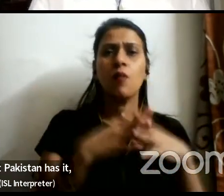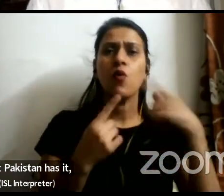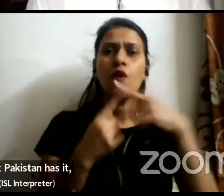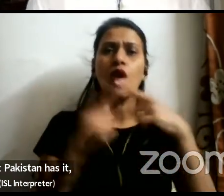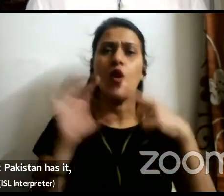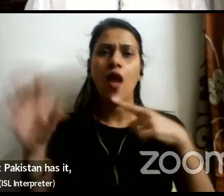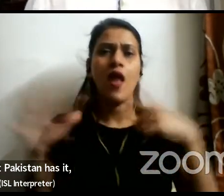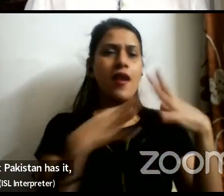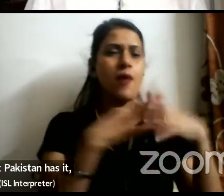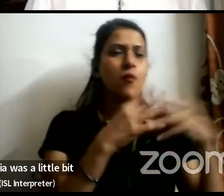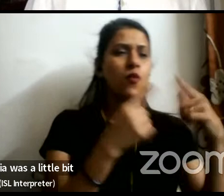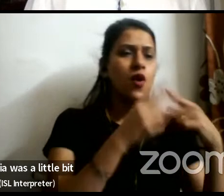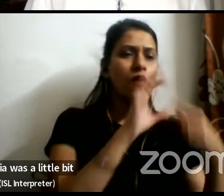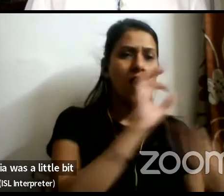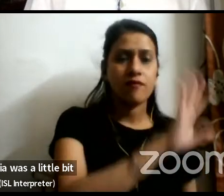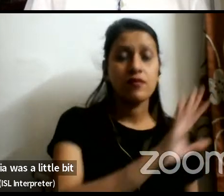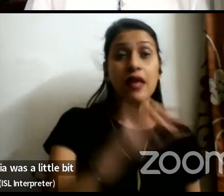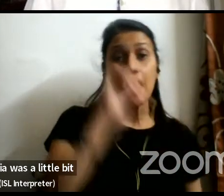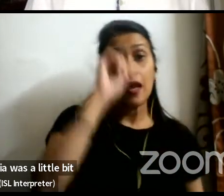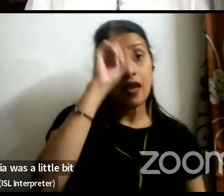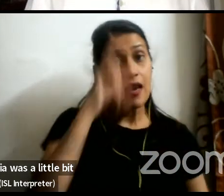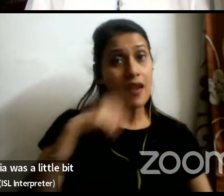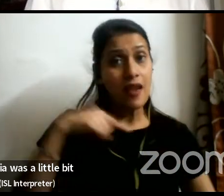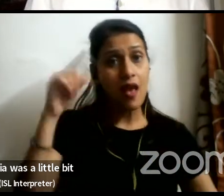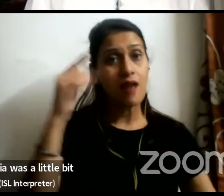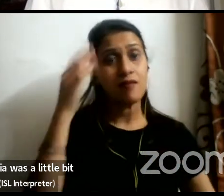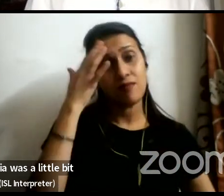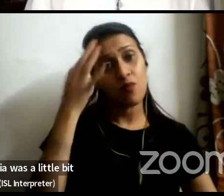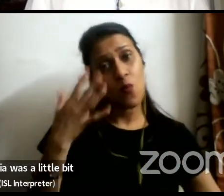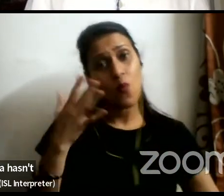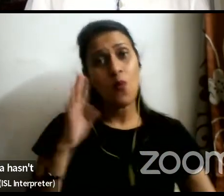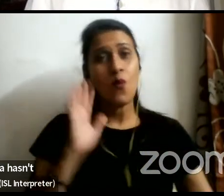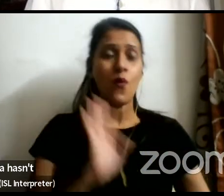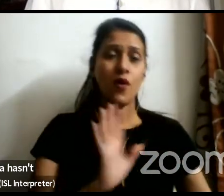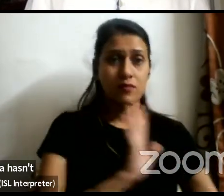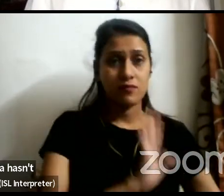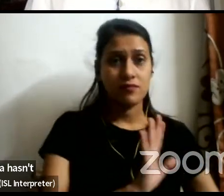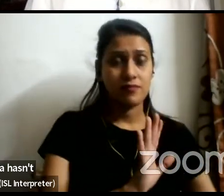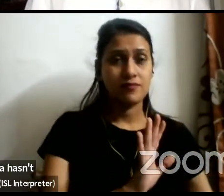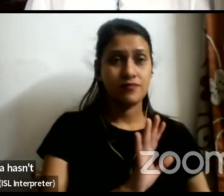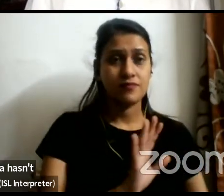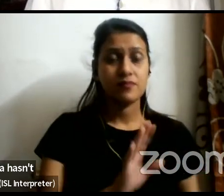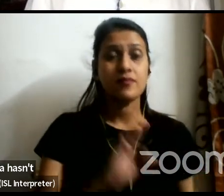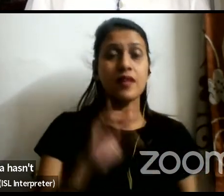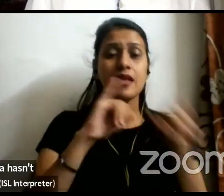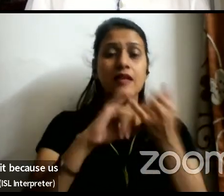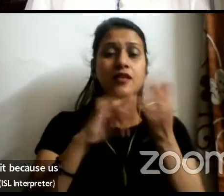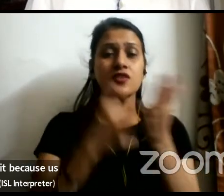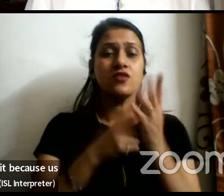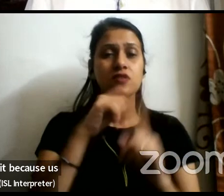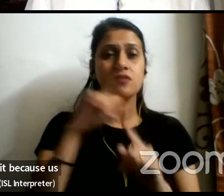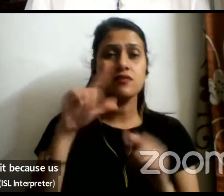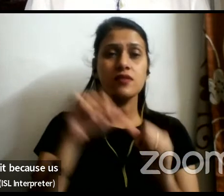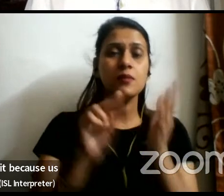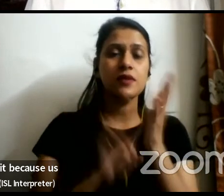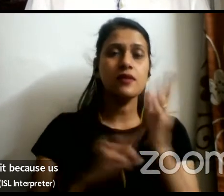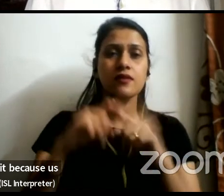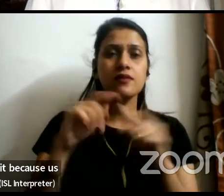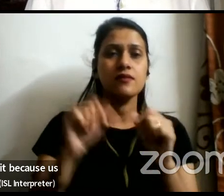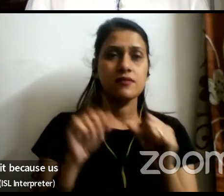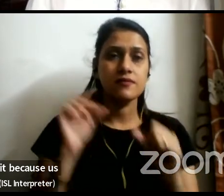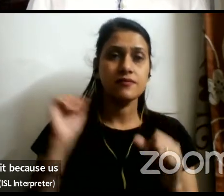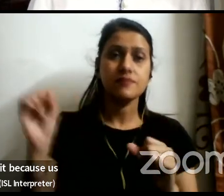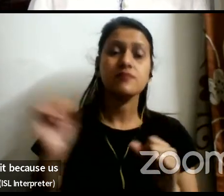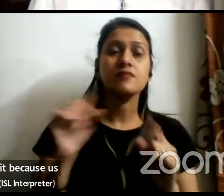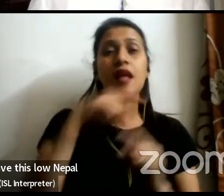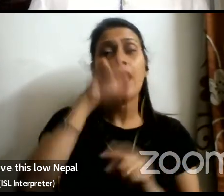little bit smarter, but also Sri Lanka has it because US donors were insisting that you must have this law. Nepal also,